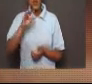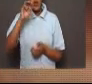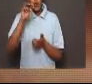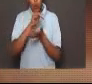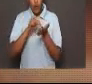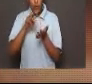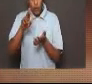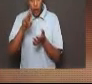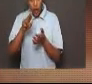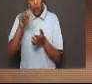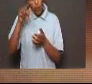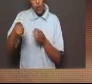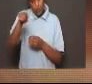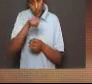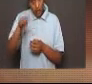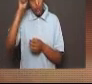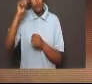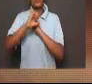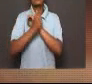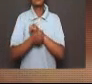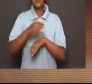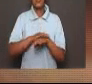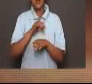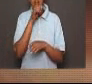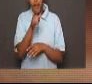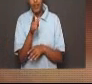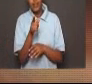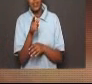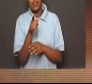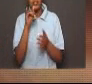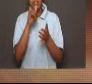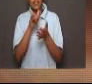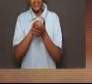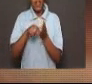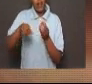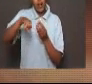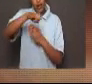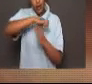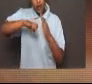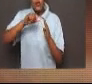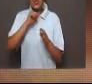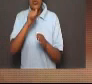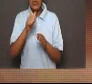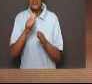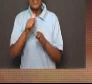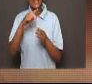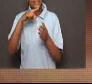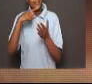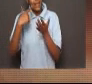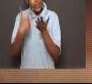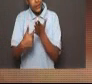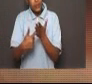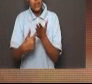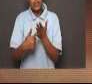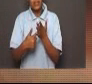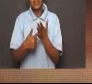Molecular orbital theory is based on the fact that electrons are not tangible little